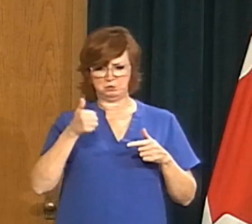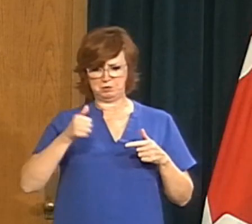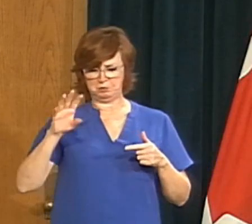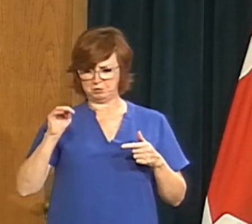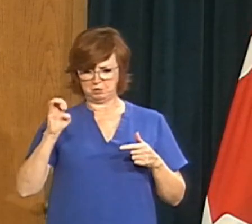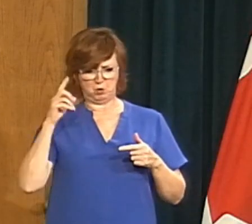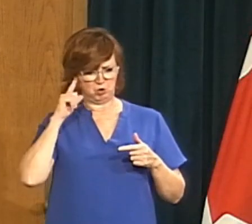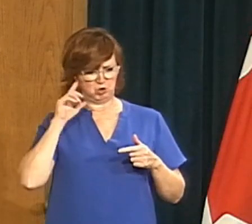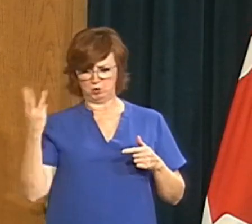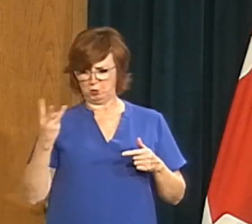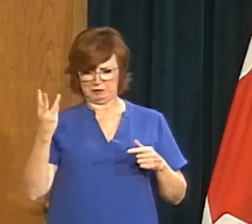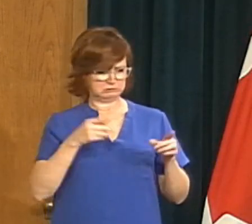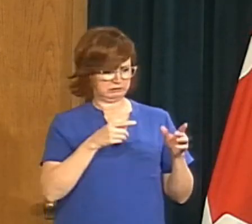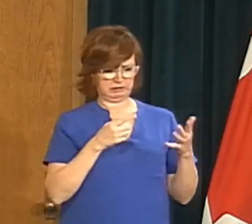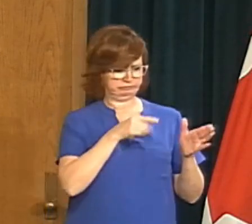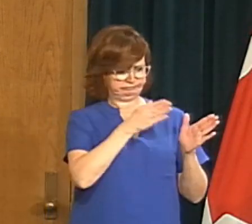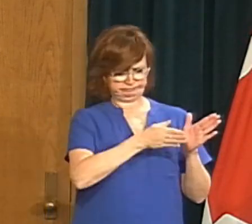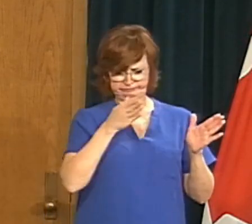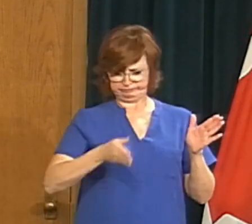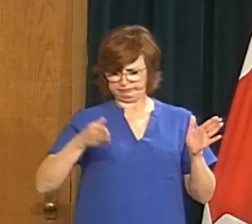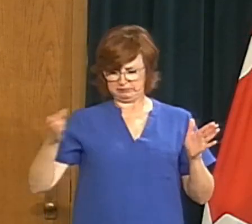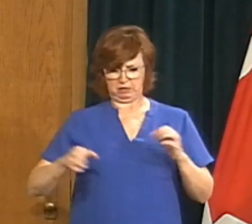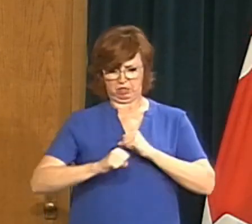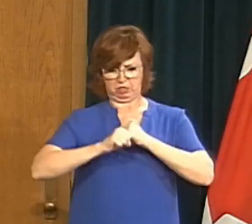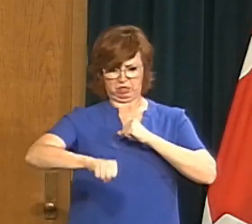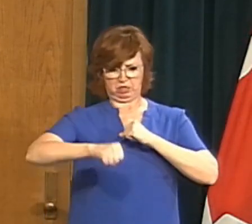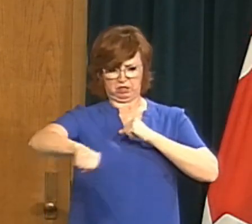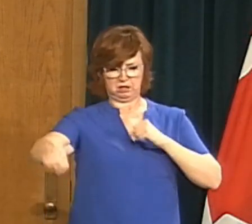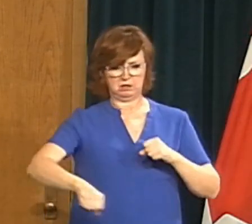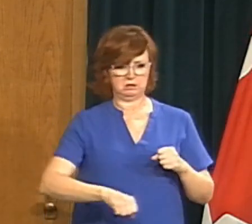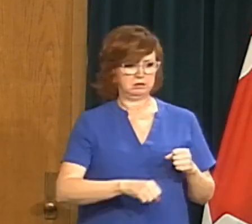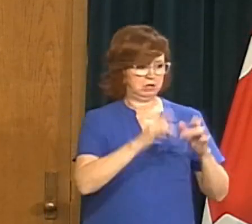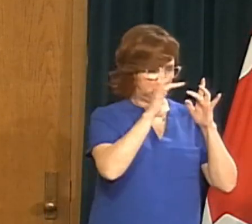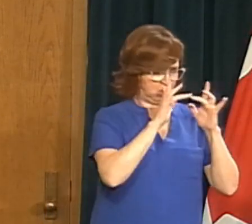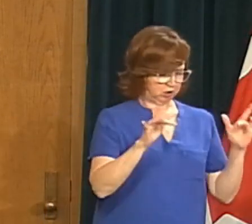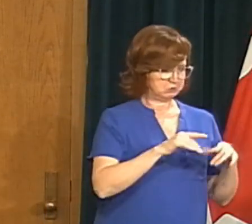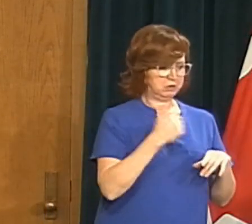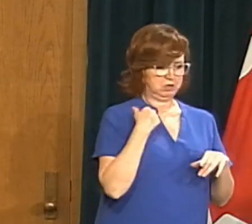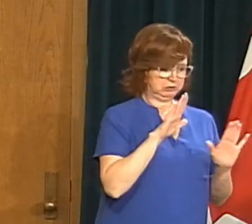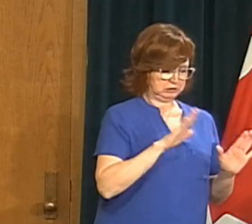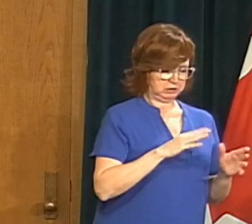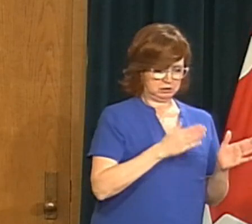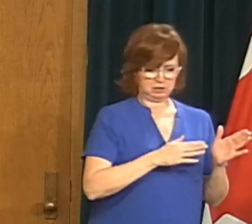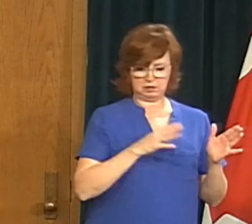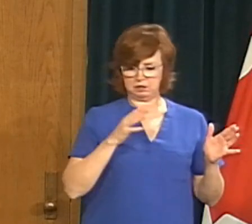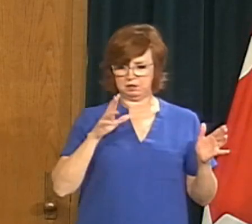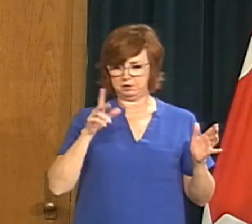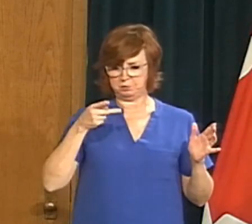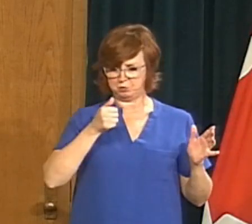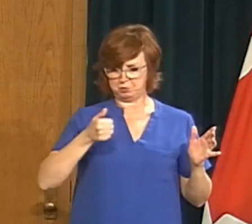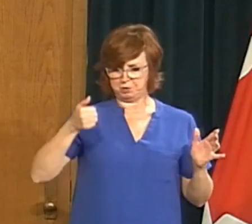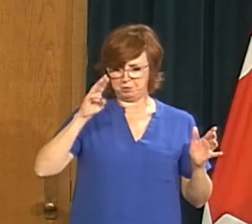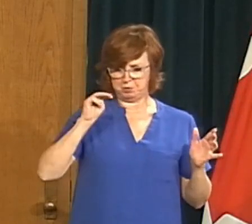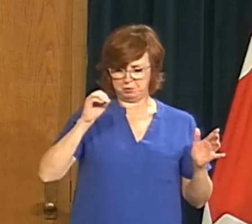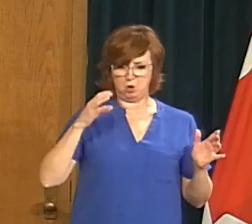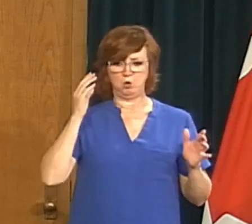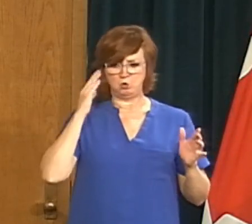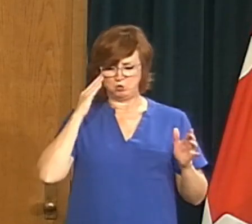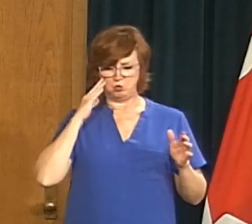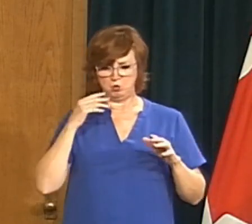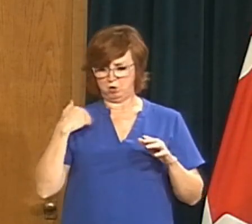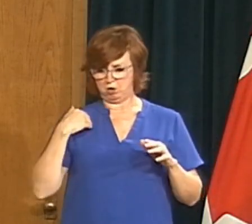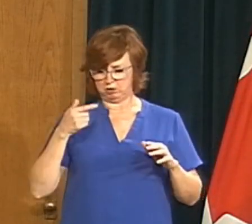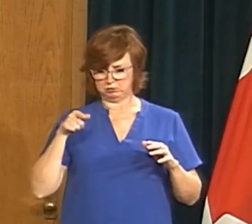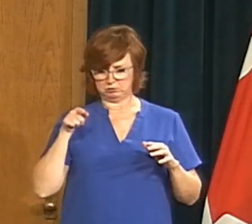the point where Dr. Nasungu at the hospital knew on Sunday to the Premier knowing on Wednesday, including when